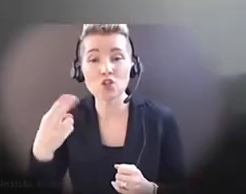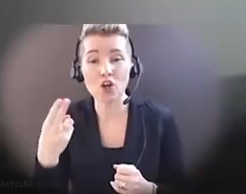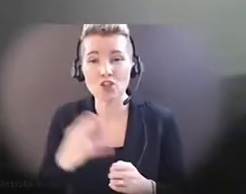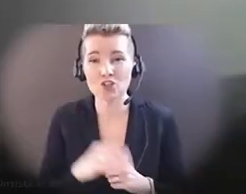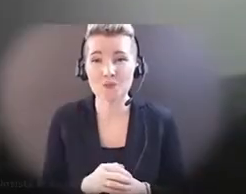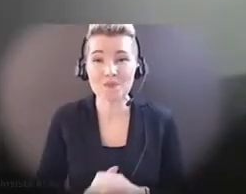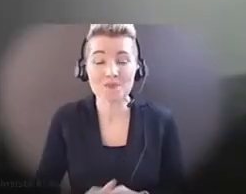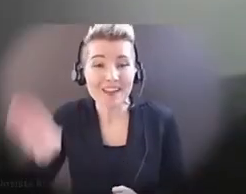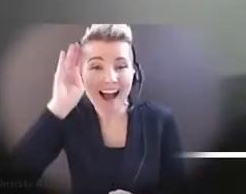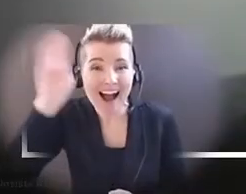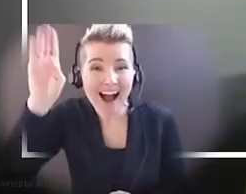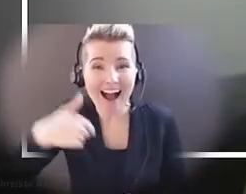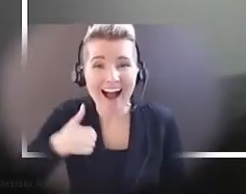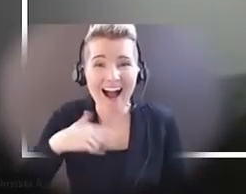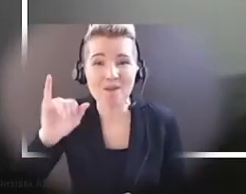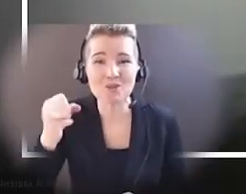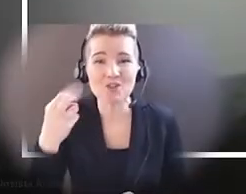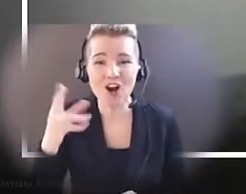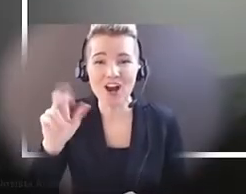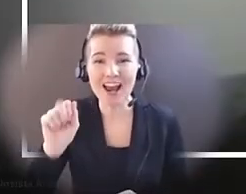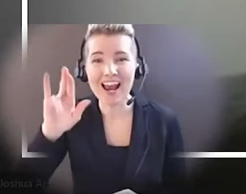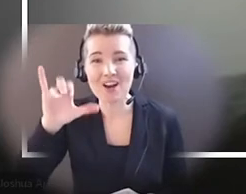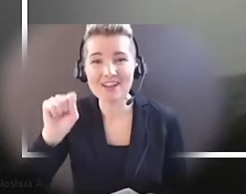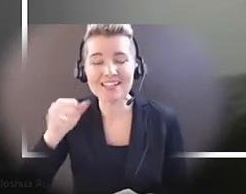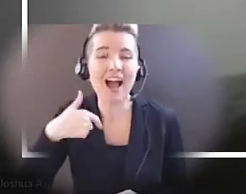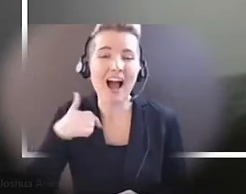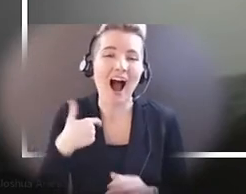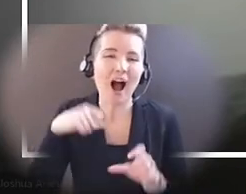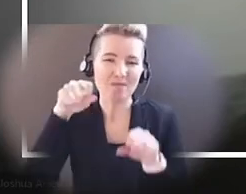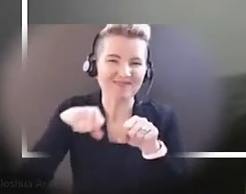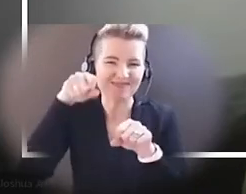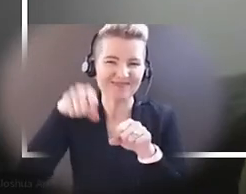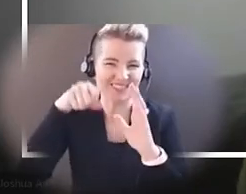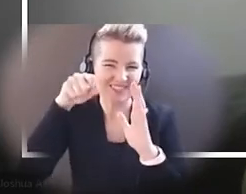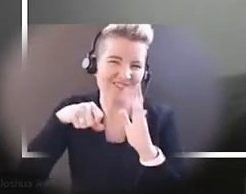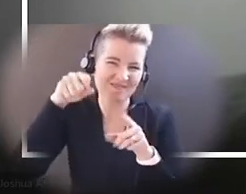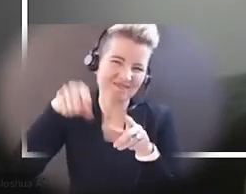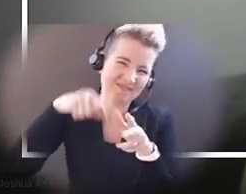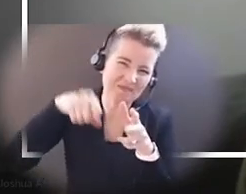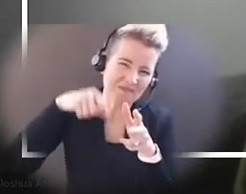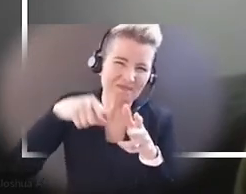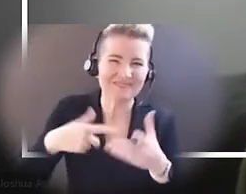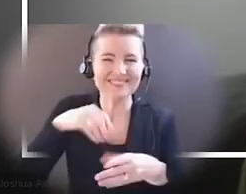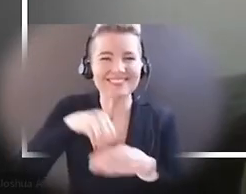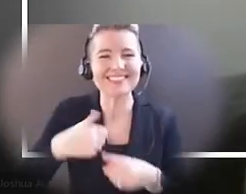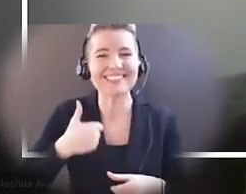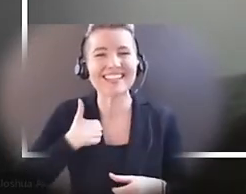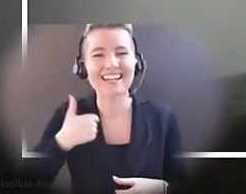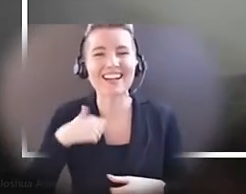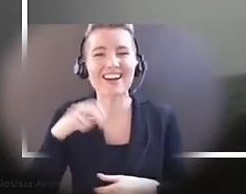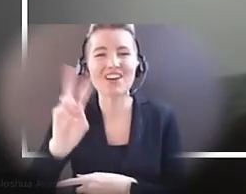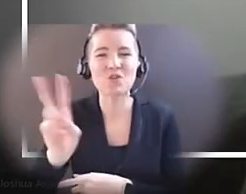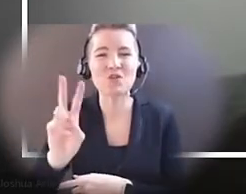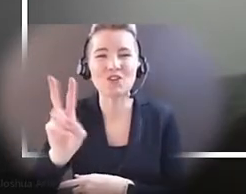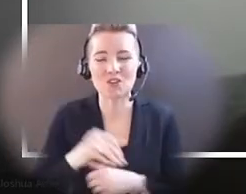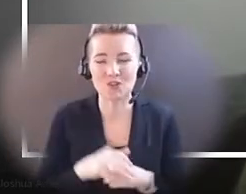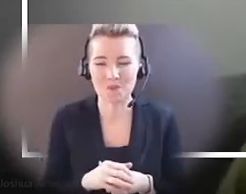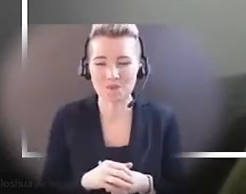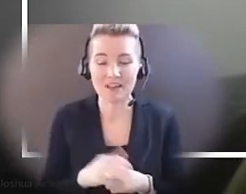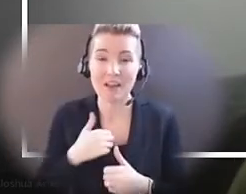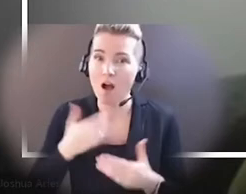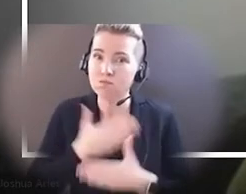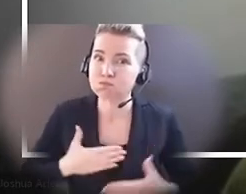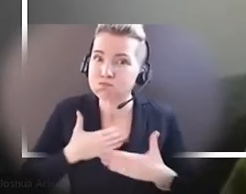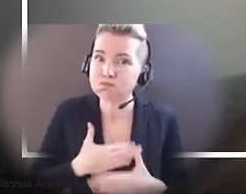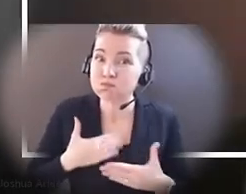Hey, everyone. My name is Josh Arias. I'm a filmmaker based in Vancouver, Canada. And I enjoy making action films.